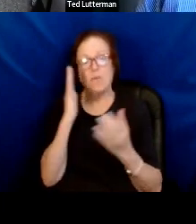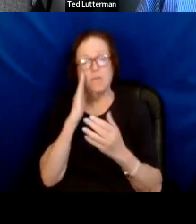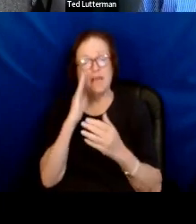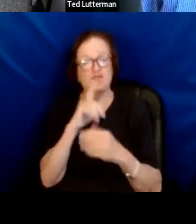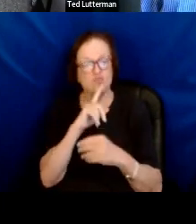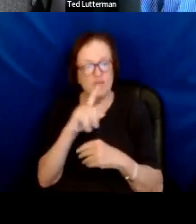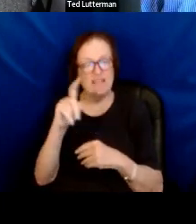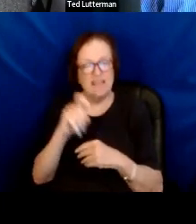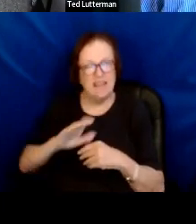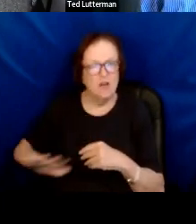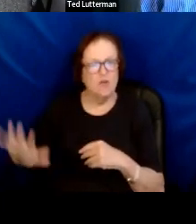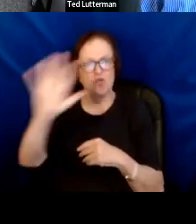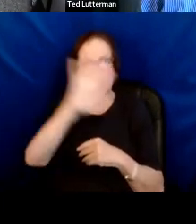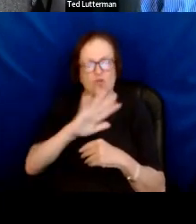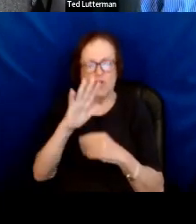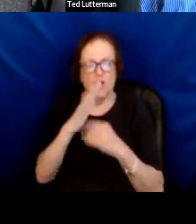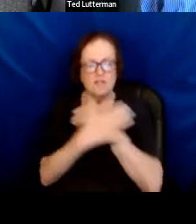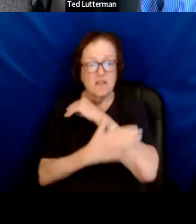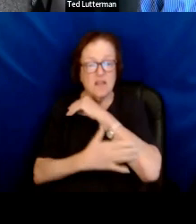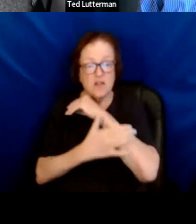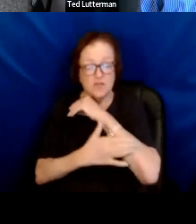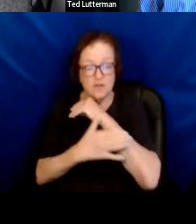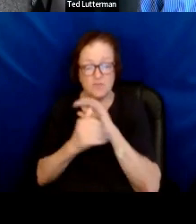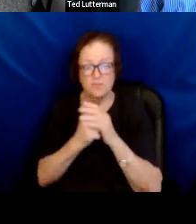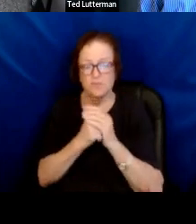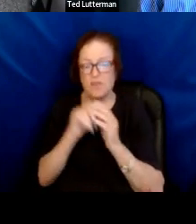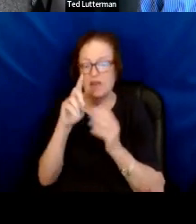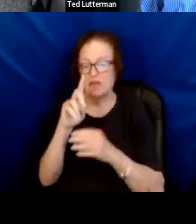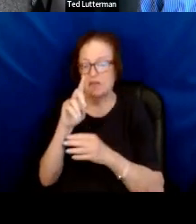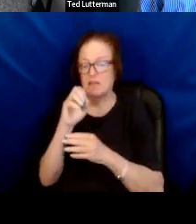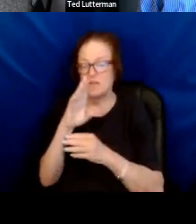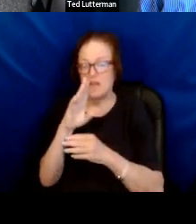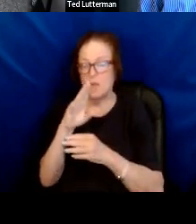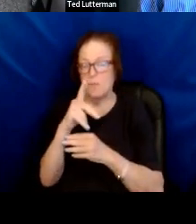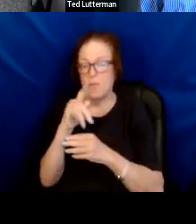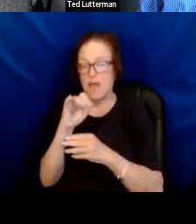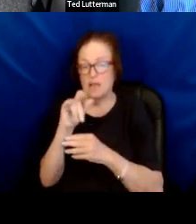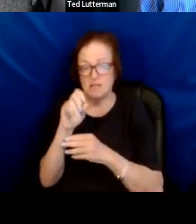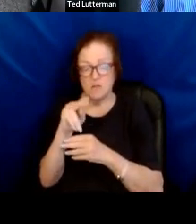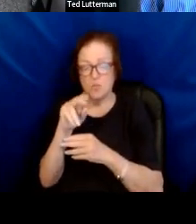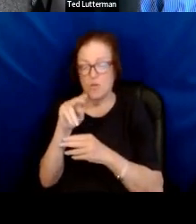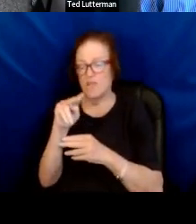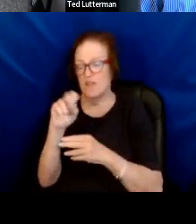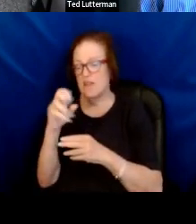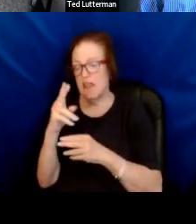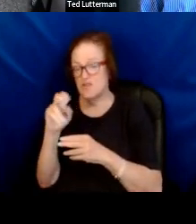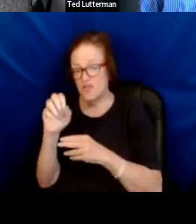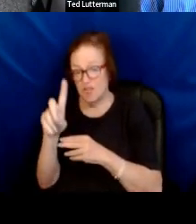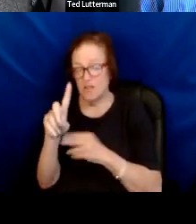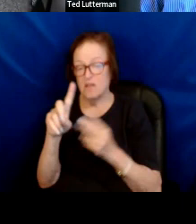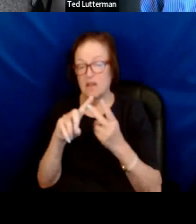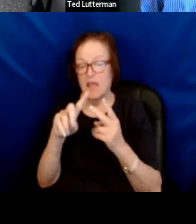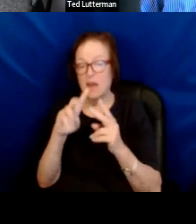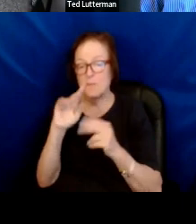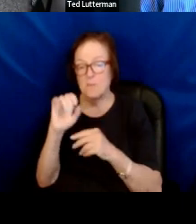the country. And Dr. Deb Peinels, who many of you know, was with NASHPD and with Michigan Department of Mental Health, and I were